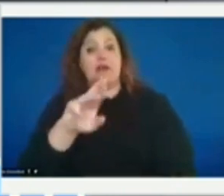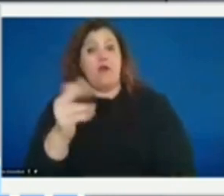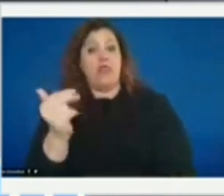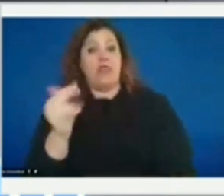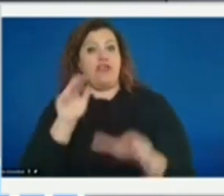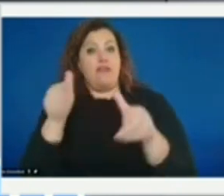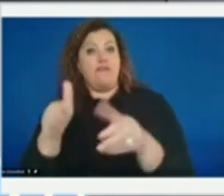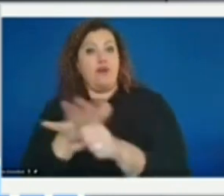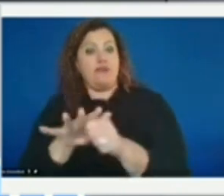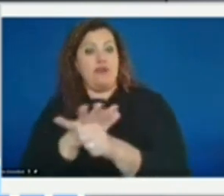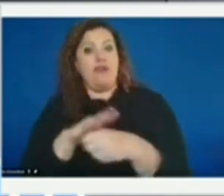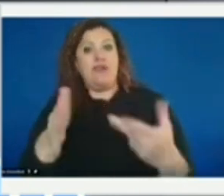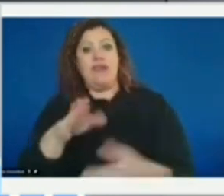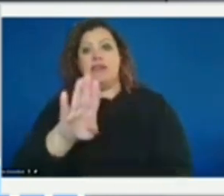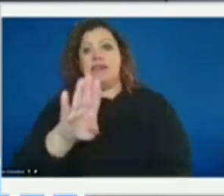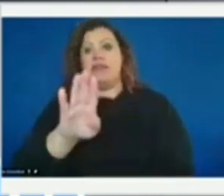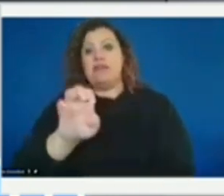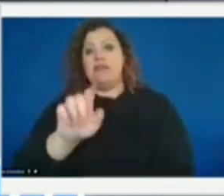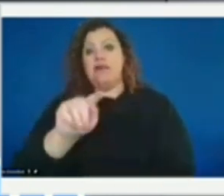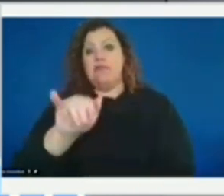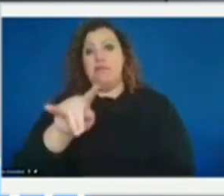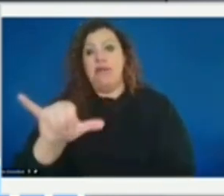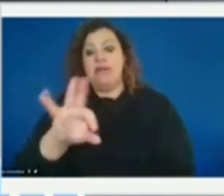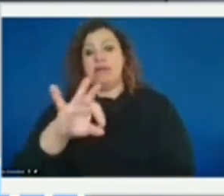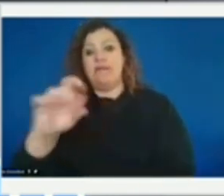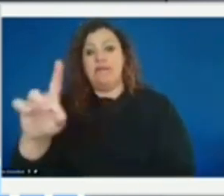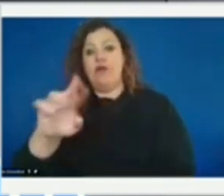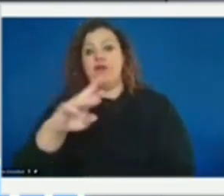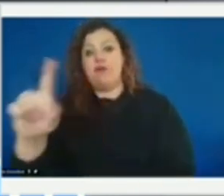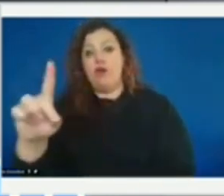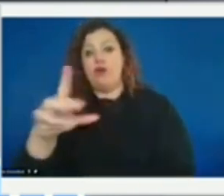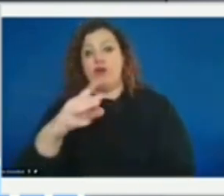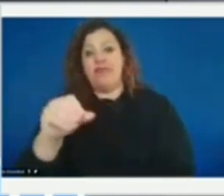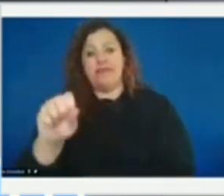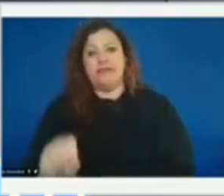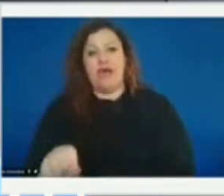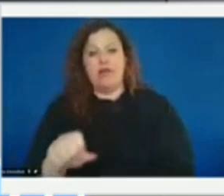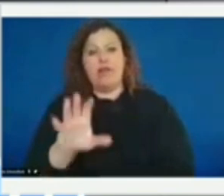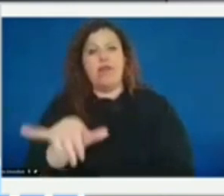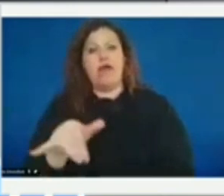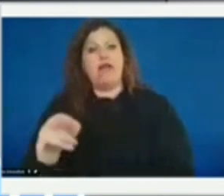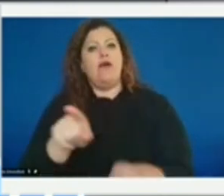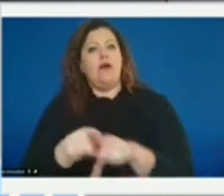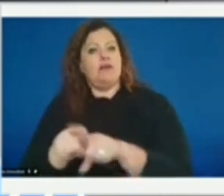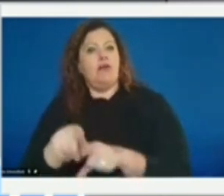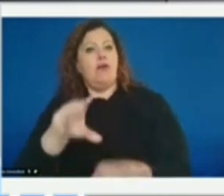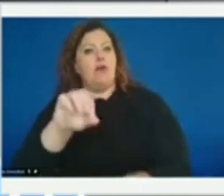which is Beatties Ford Road in LaSalle, also a corridor of opportunity, we've seen a